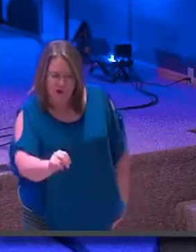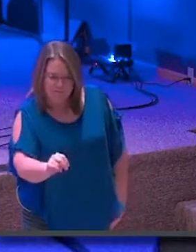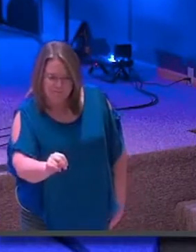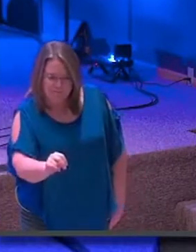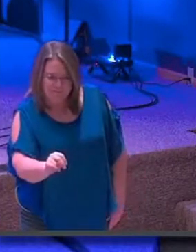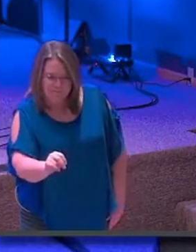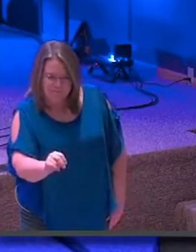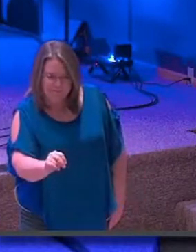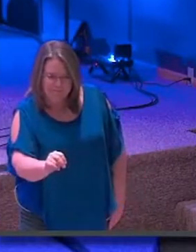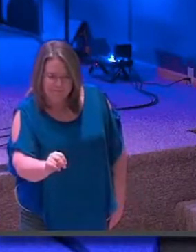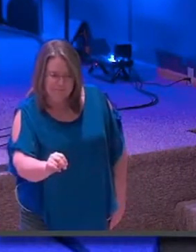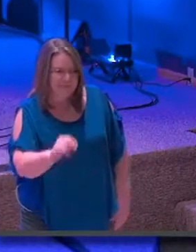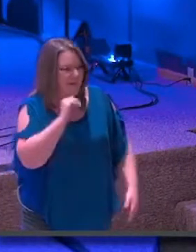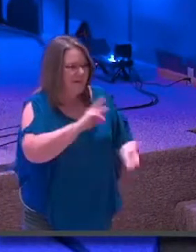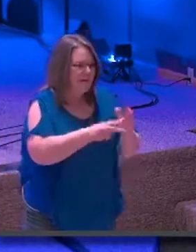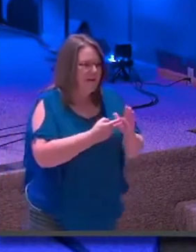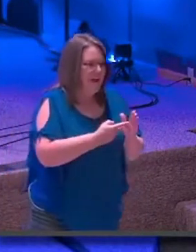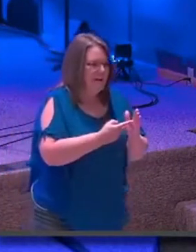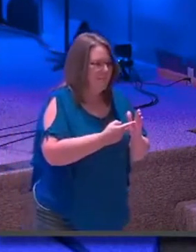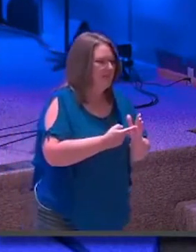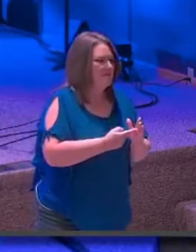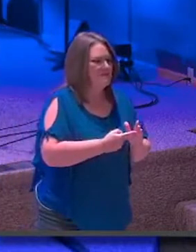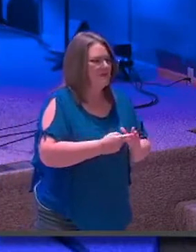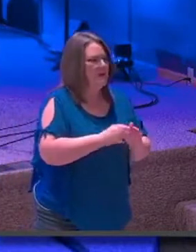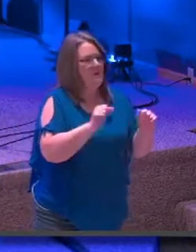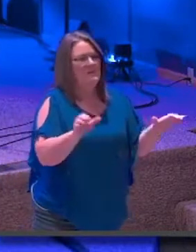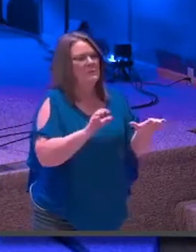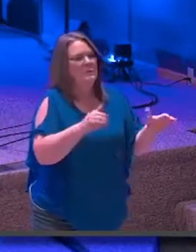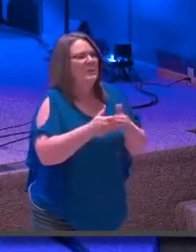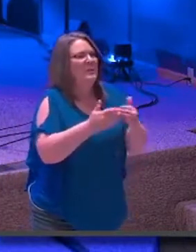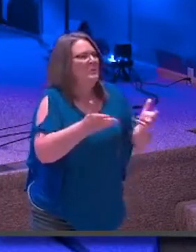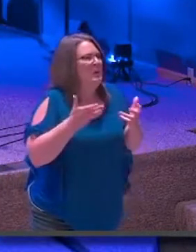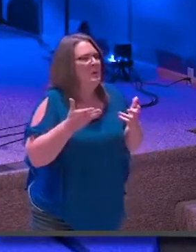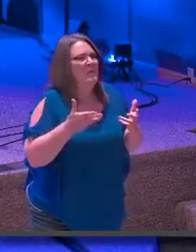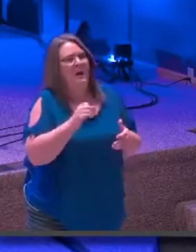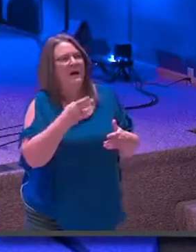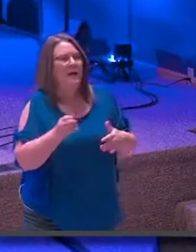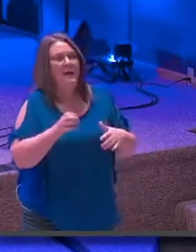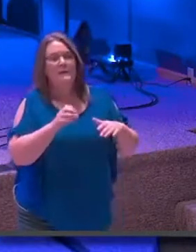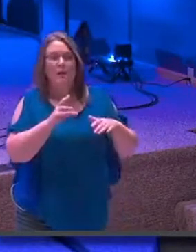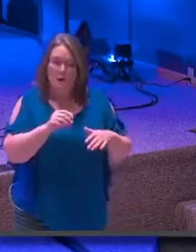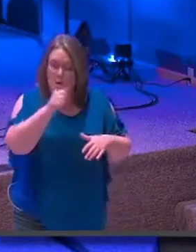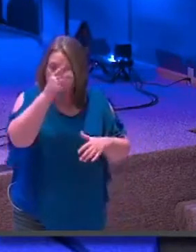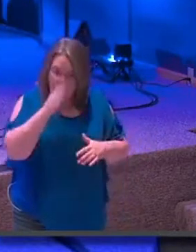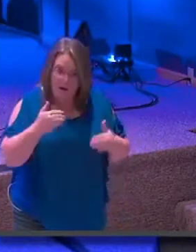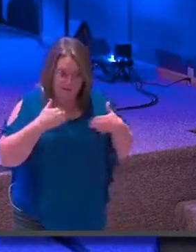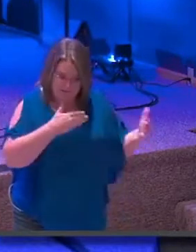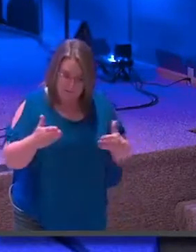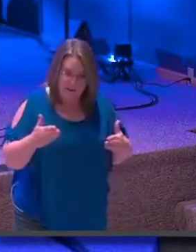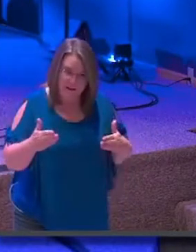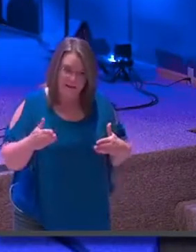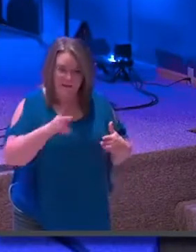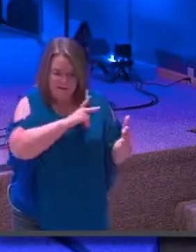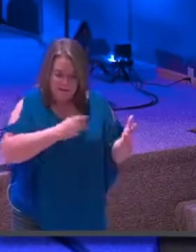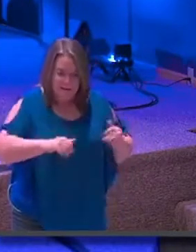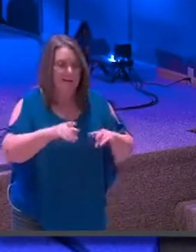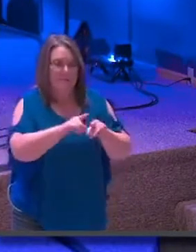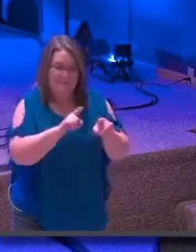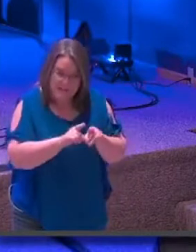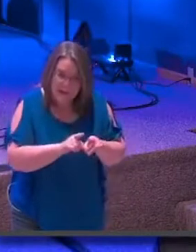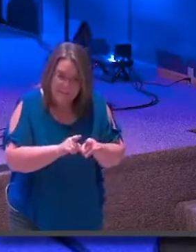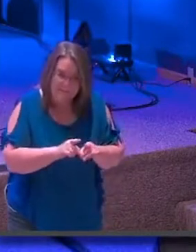But that doesn't mean it's a free-for-all either. It's not chaos. God is a God of order, and so is his kingdom. So we don't